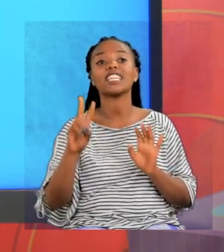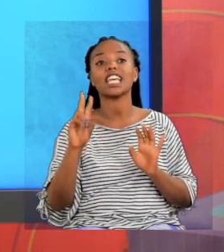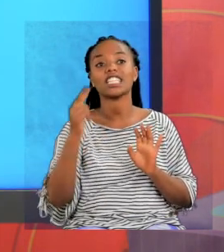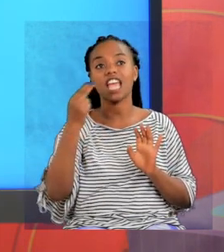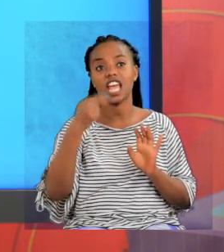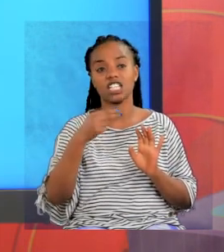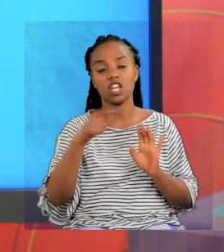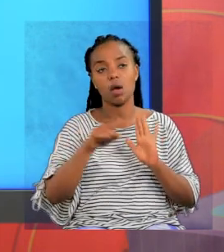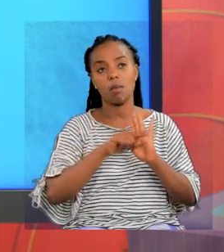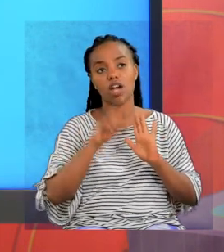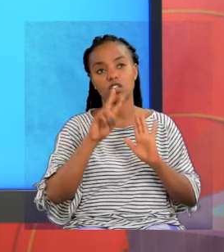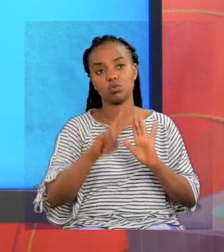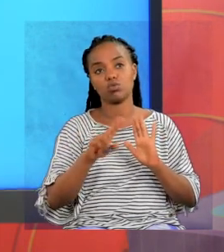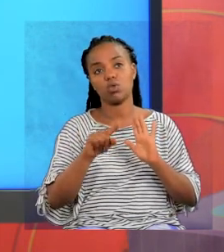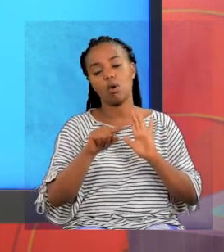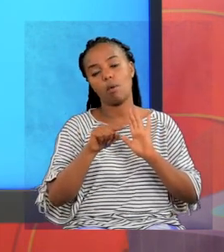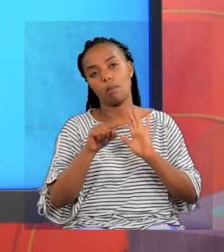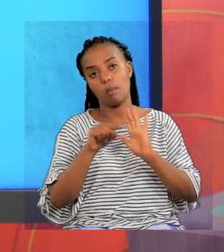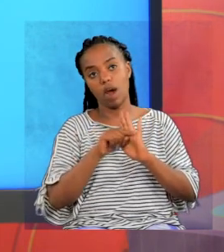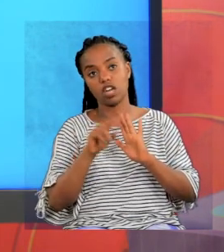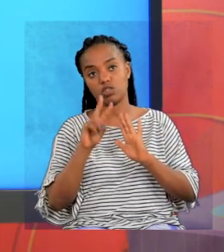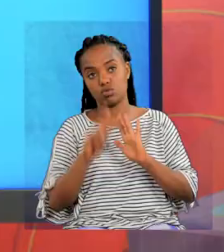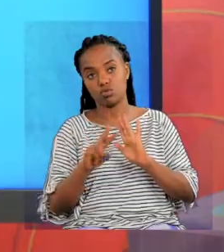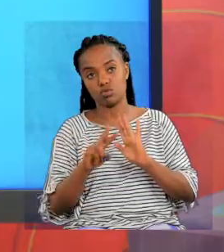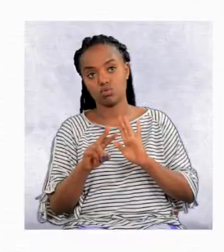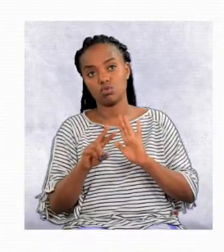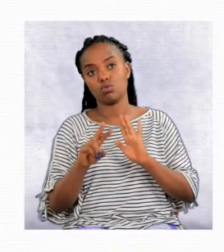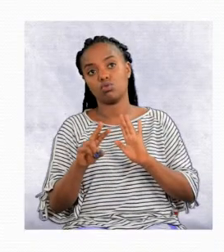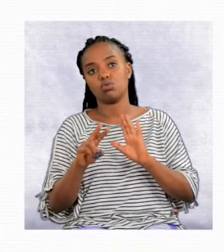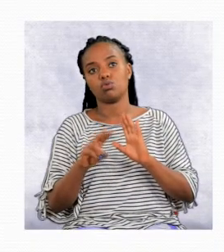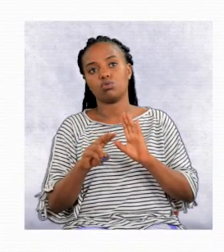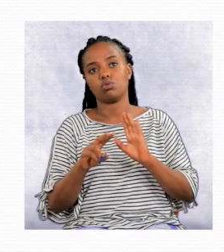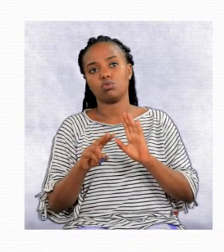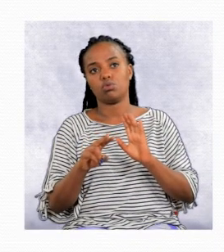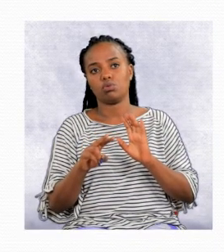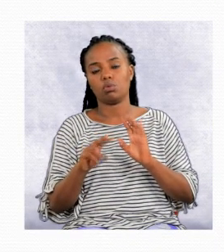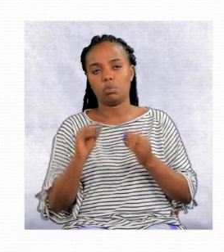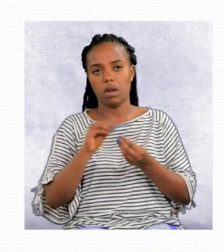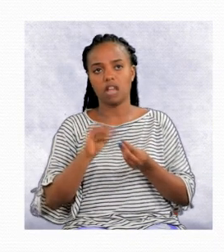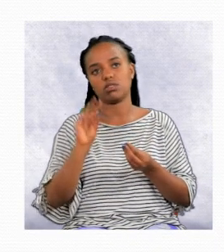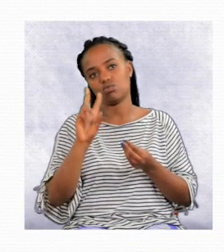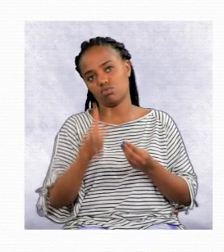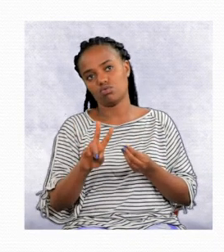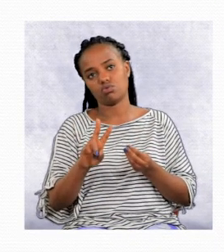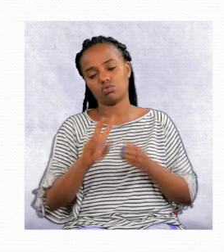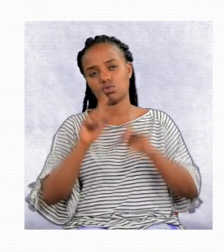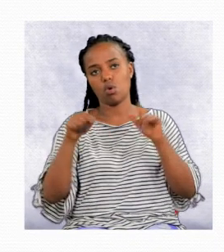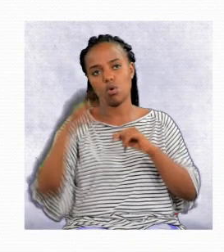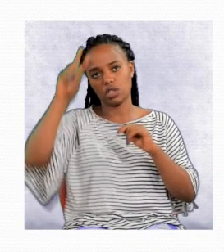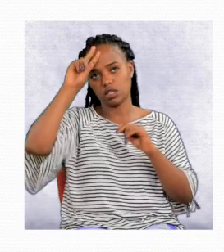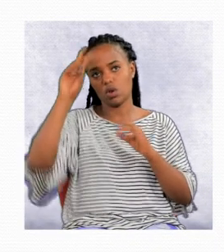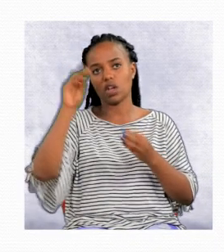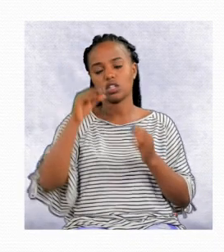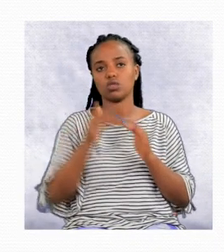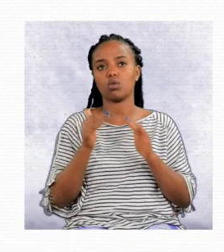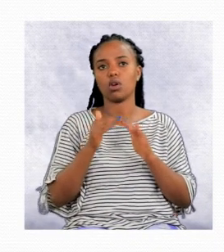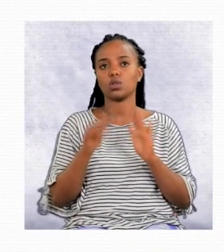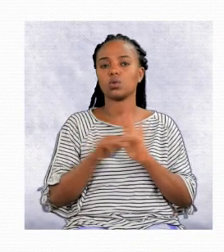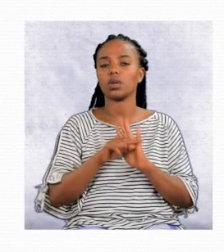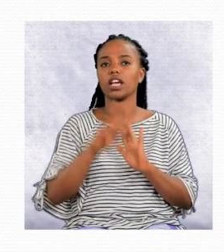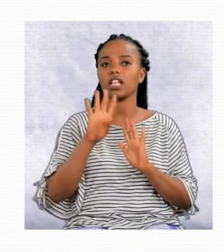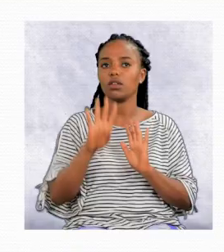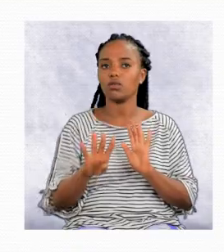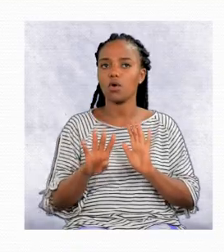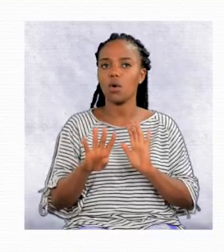coordinate is minus 2, minus 2 is plus 2, x plus 2, the whole squared is equal to negative